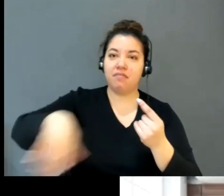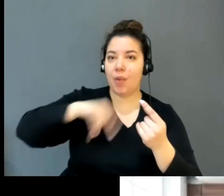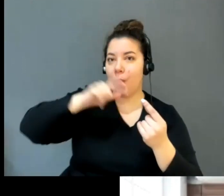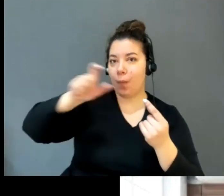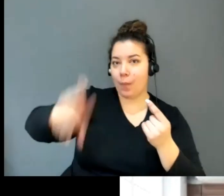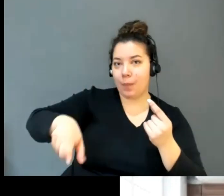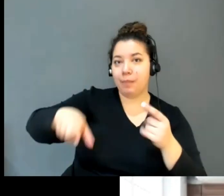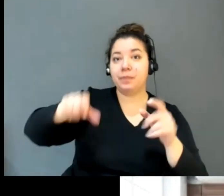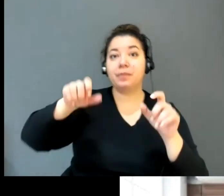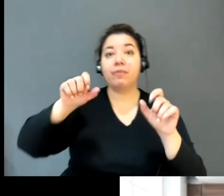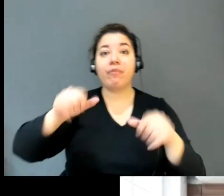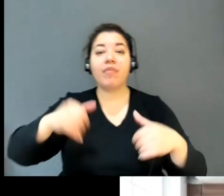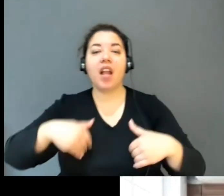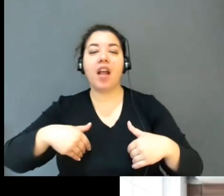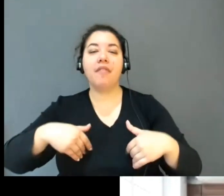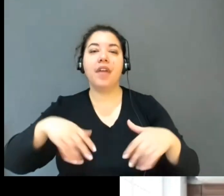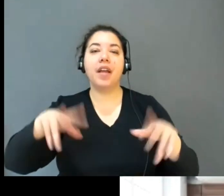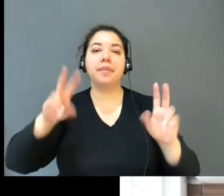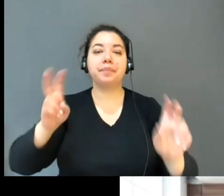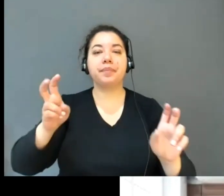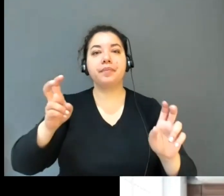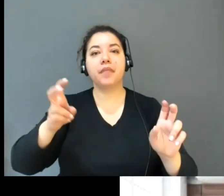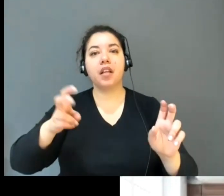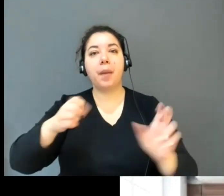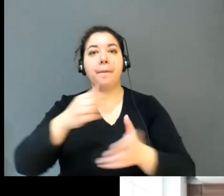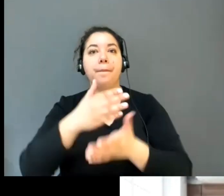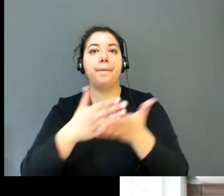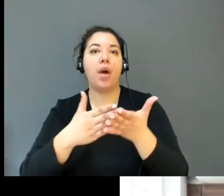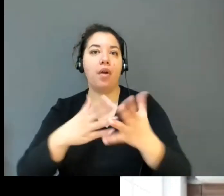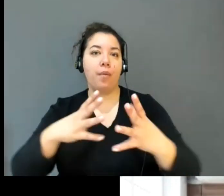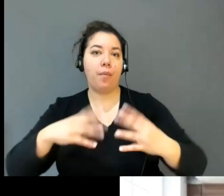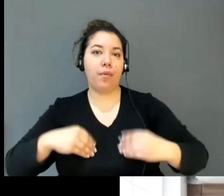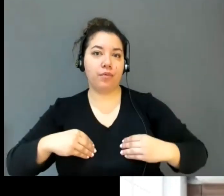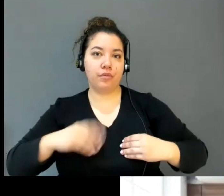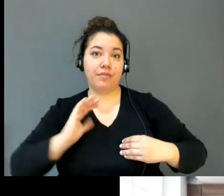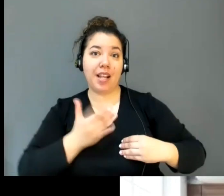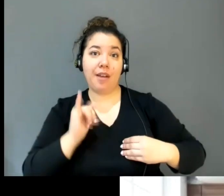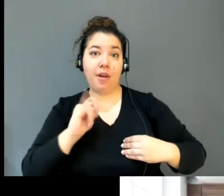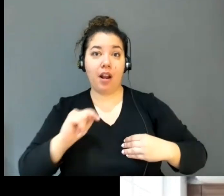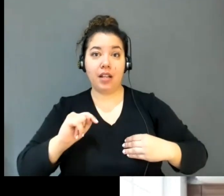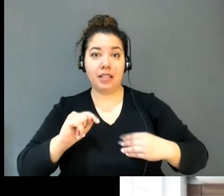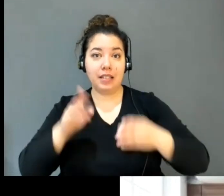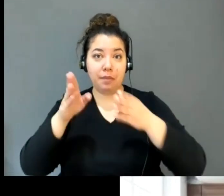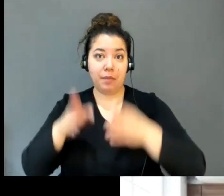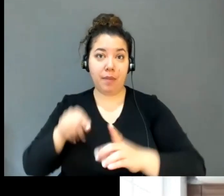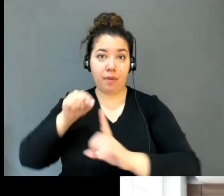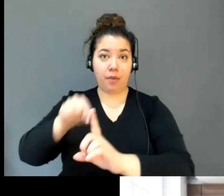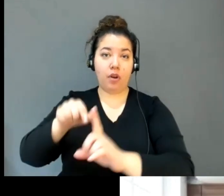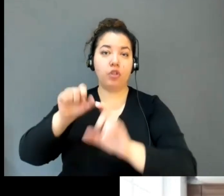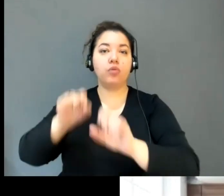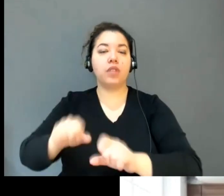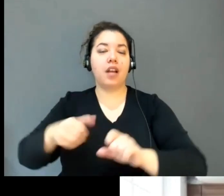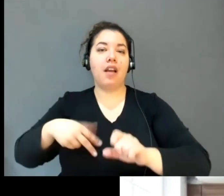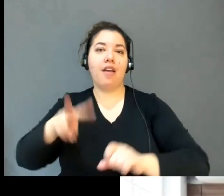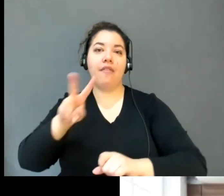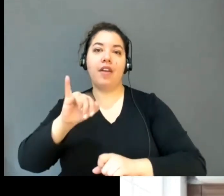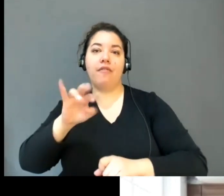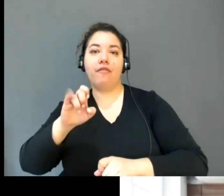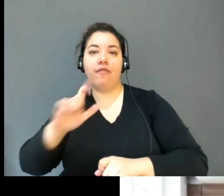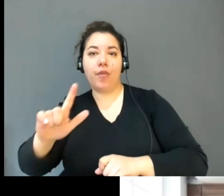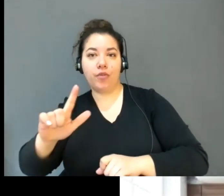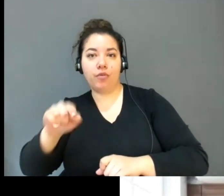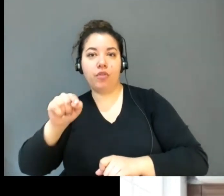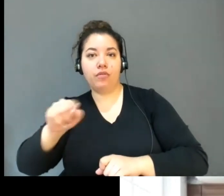take a fractional ownership of one of our IT professionals who can advise them from a CIO level or a